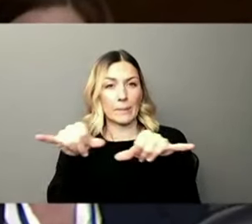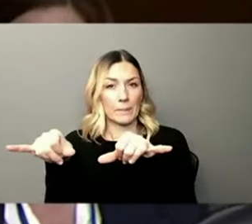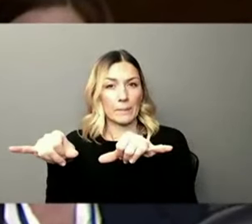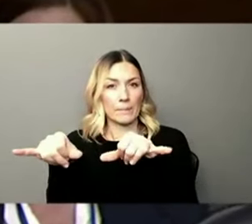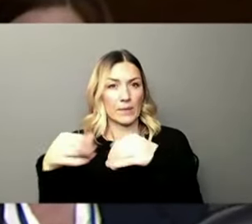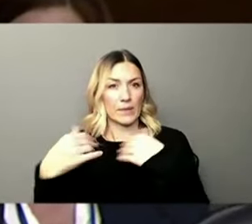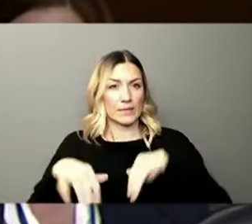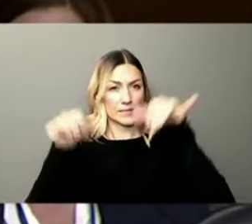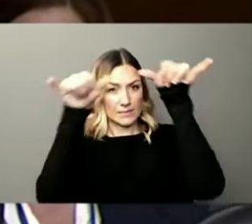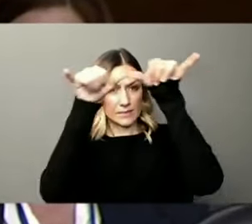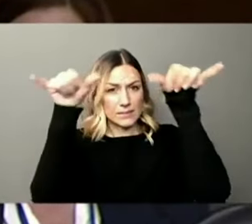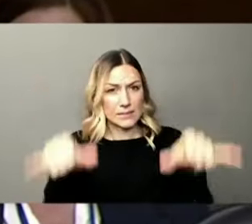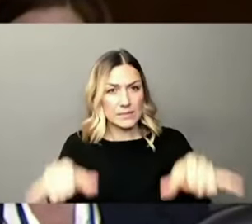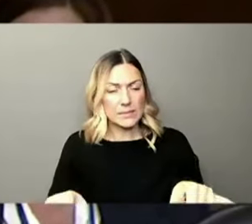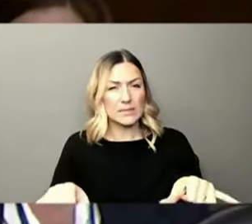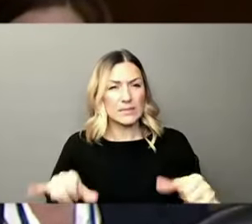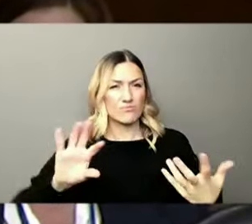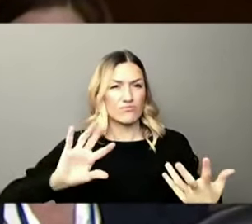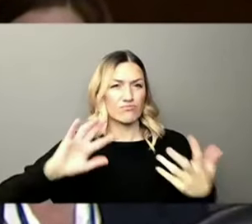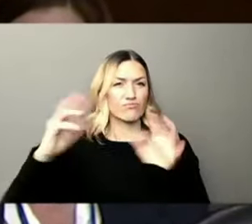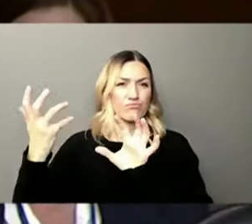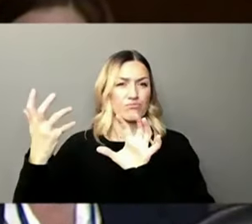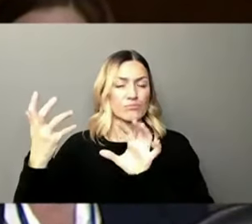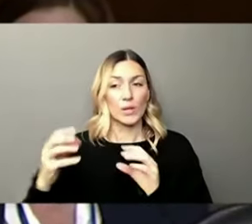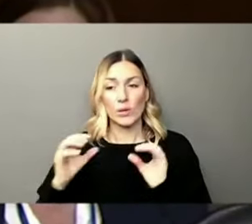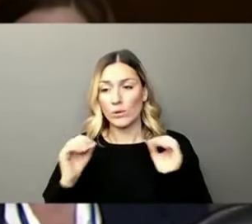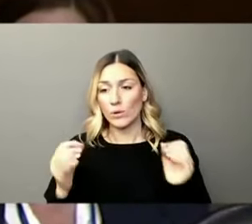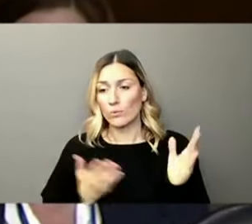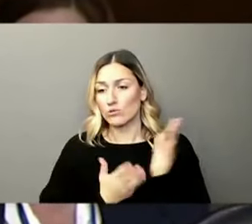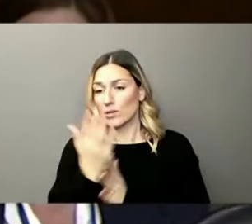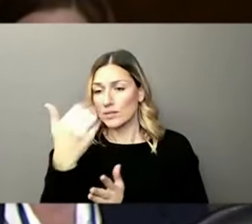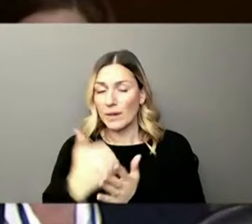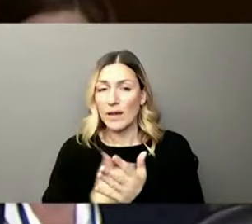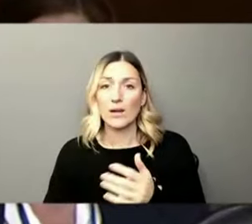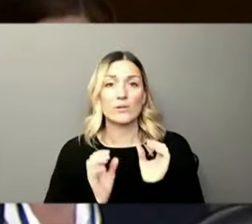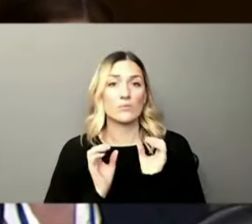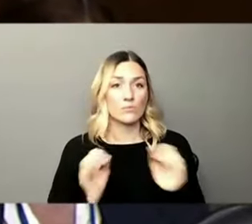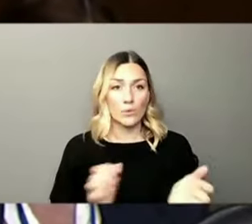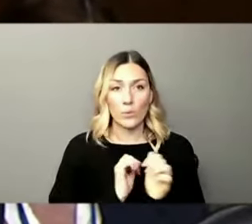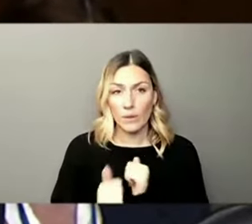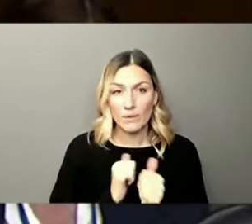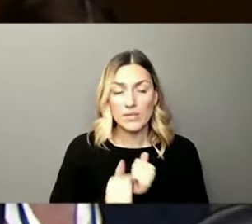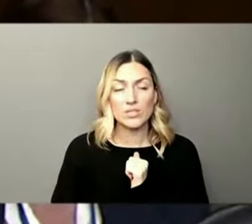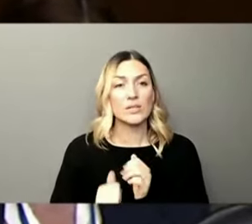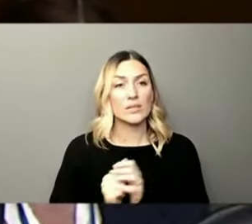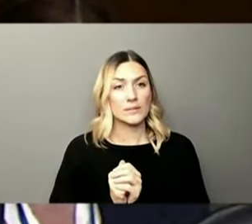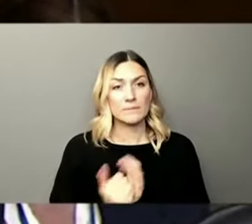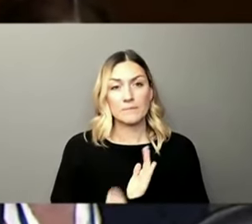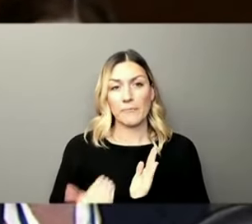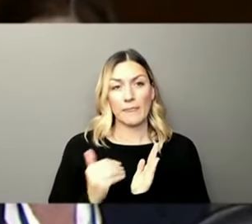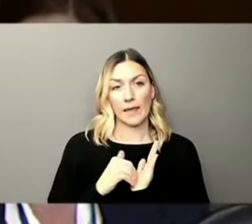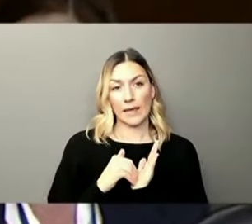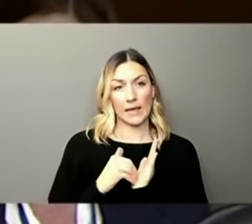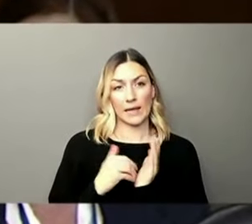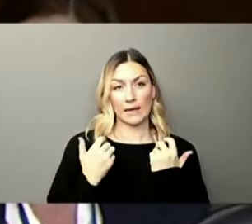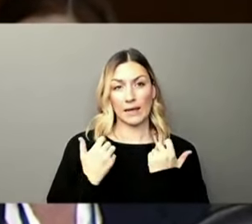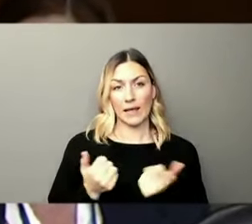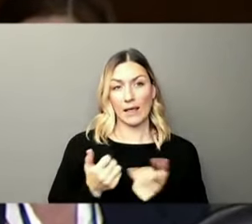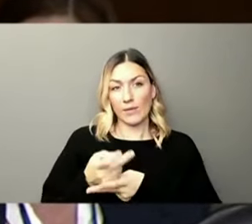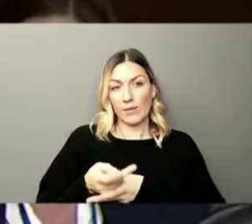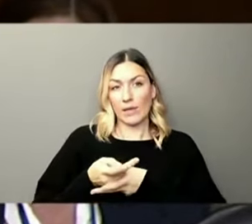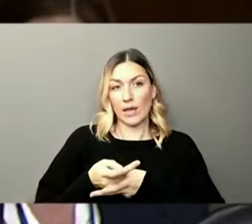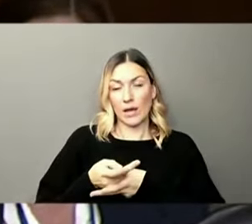system that lacks transparency, competition, and all of that. Again, this healthcare